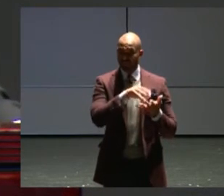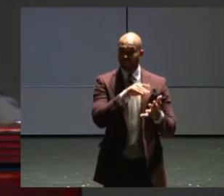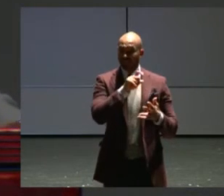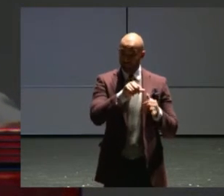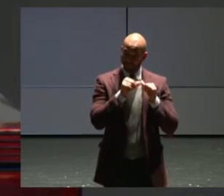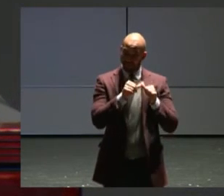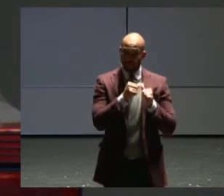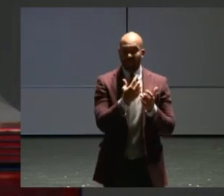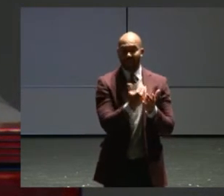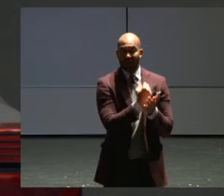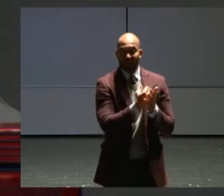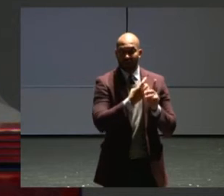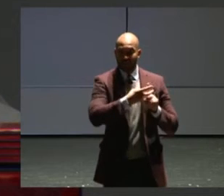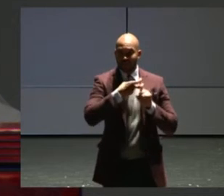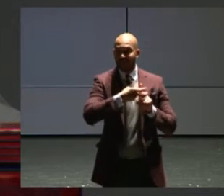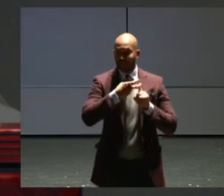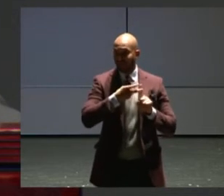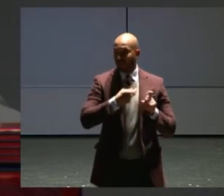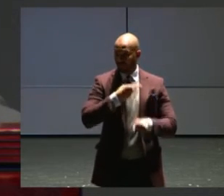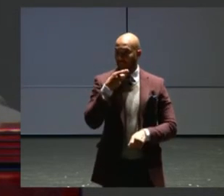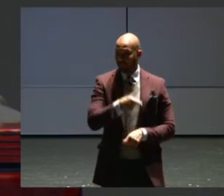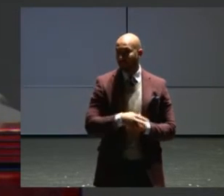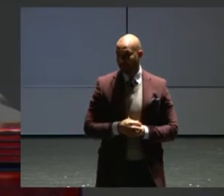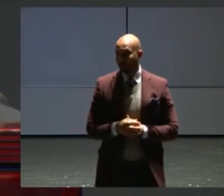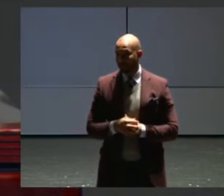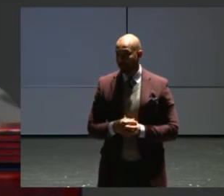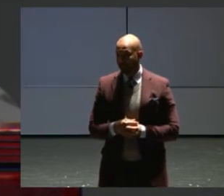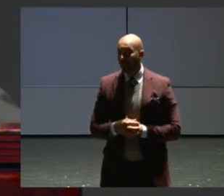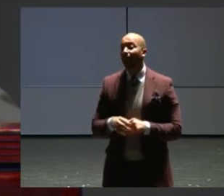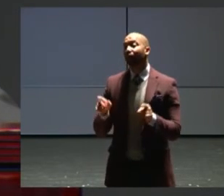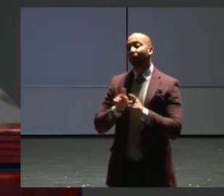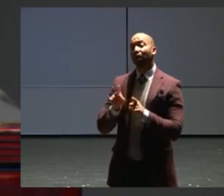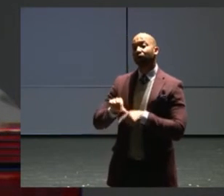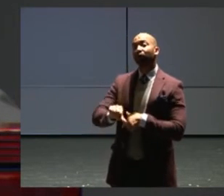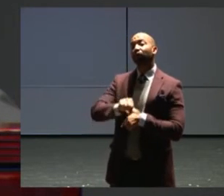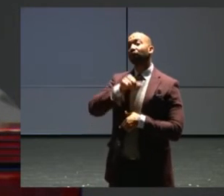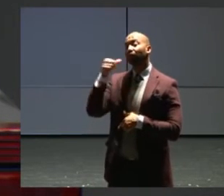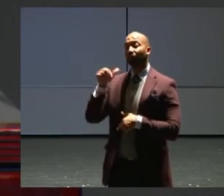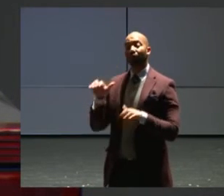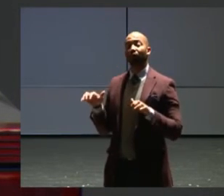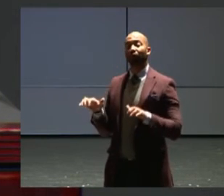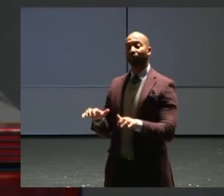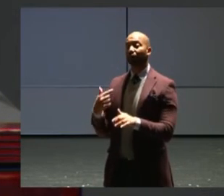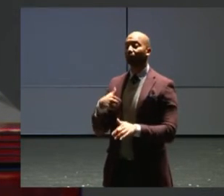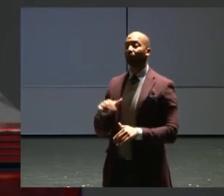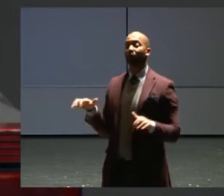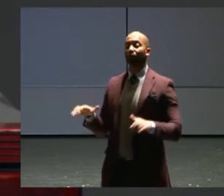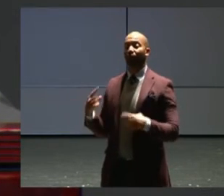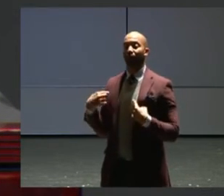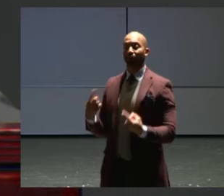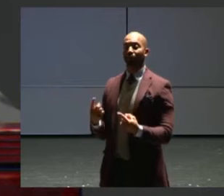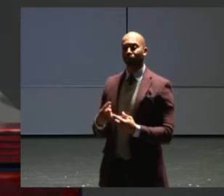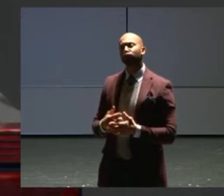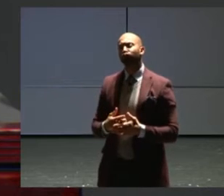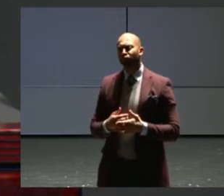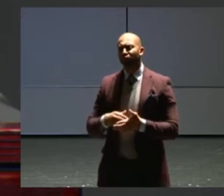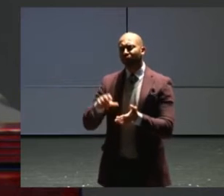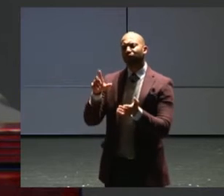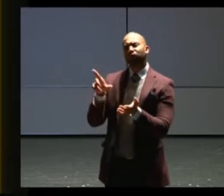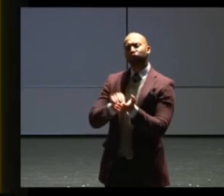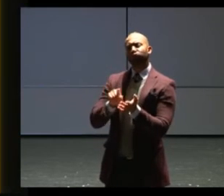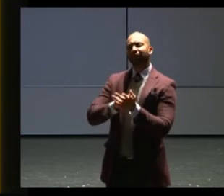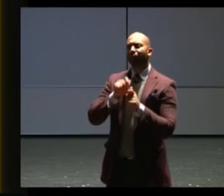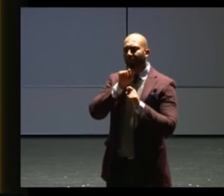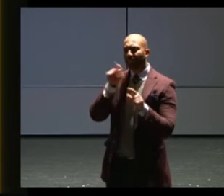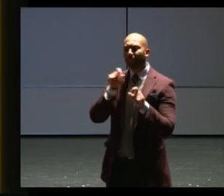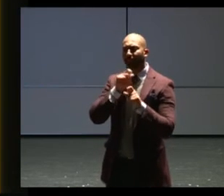to ensure greater prosperity. Some other activities, some other things that we have been doing. Some of the press that you might have seen, but want